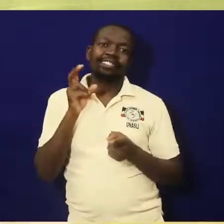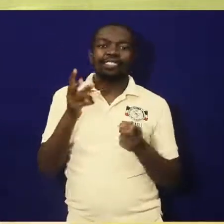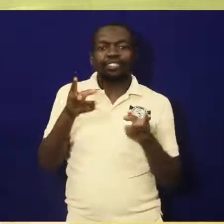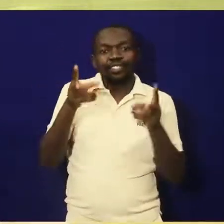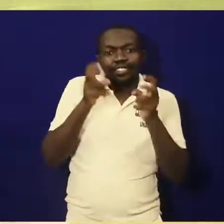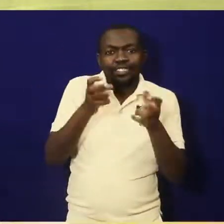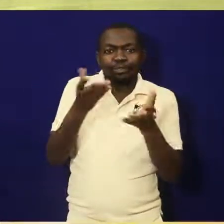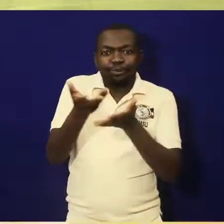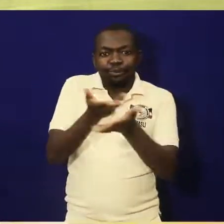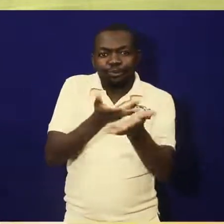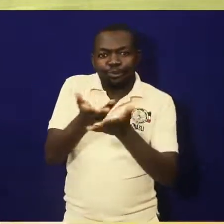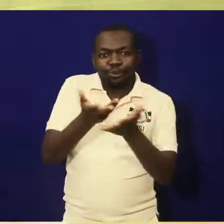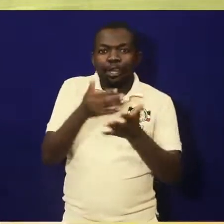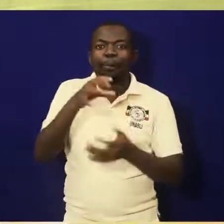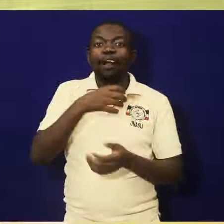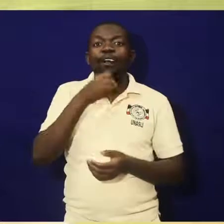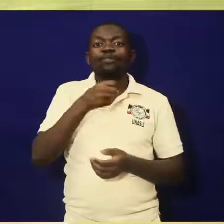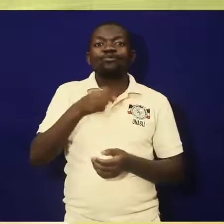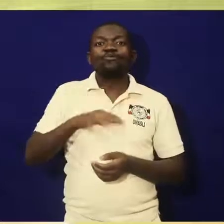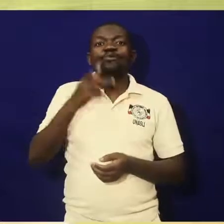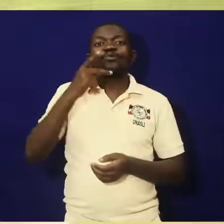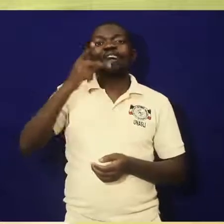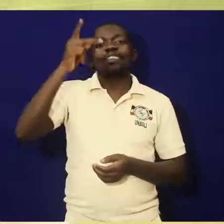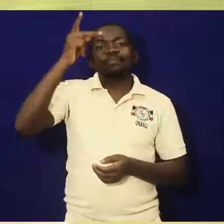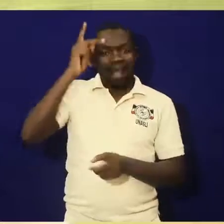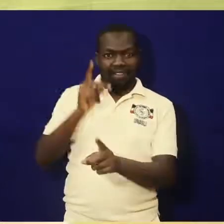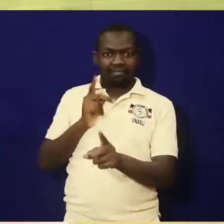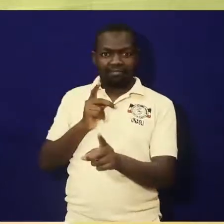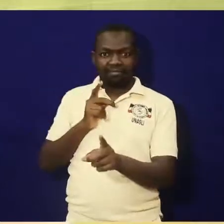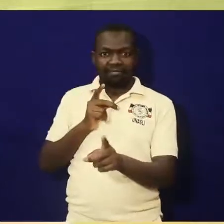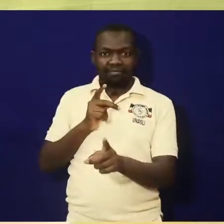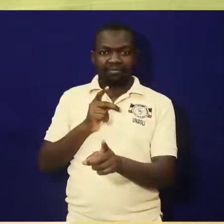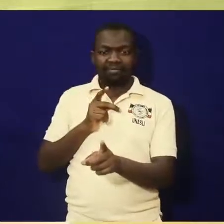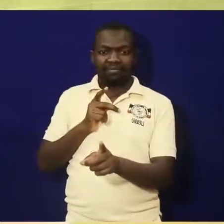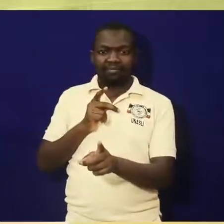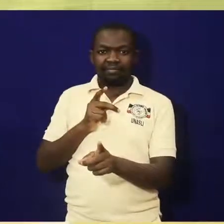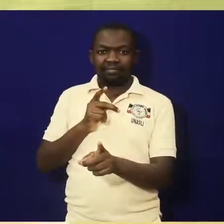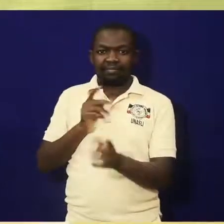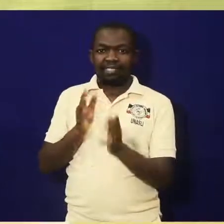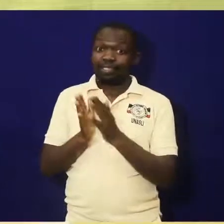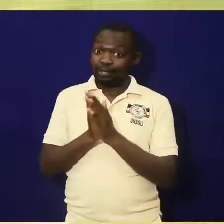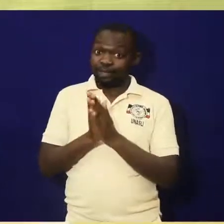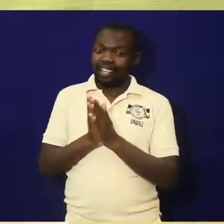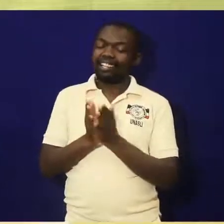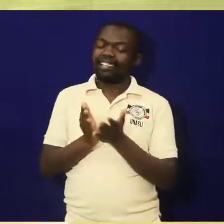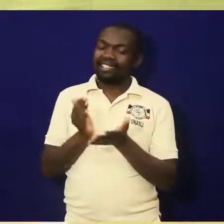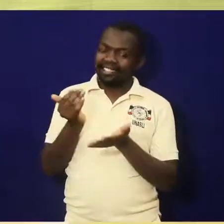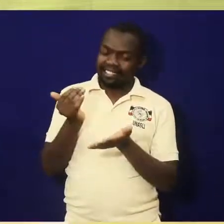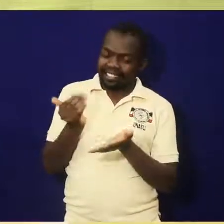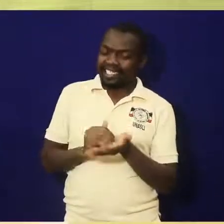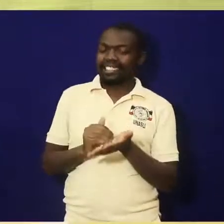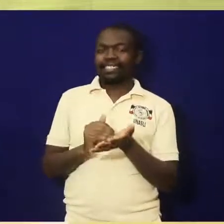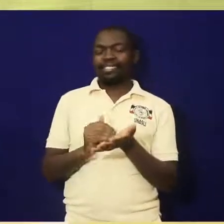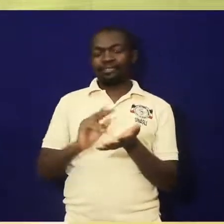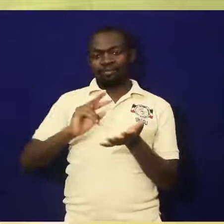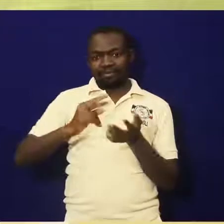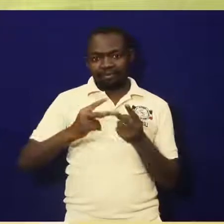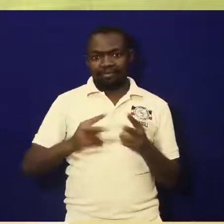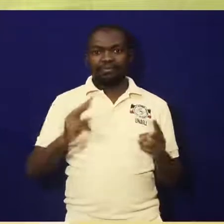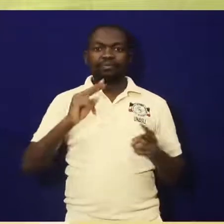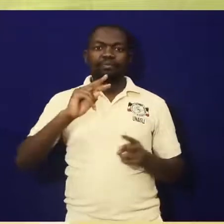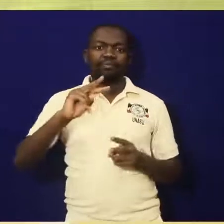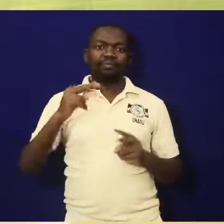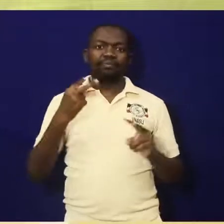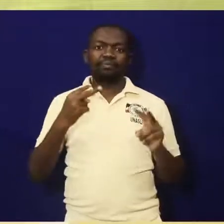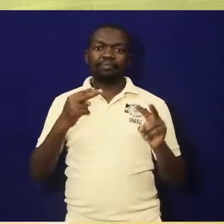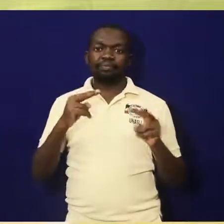story, and then you will answer the questions after.